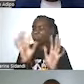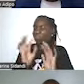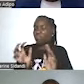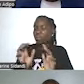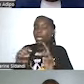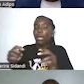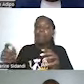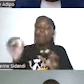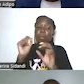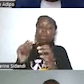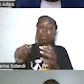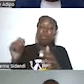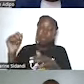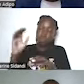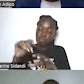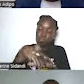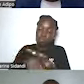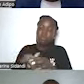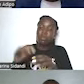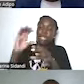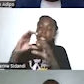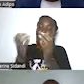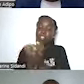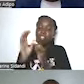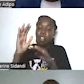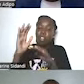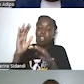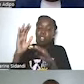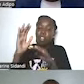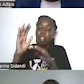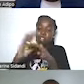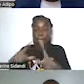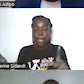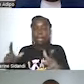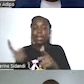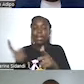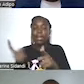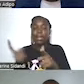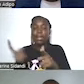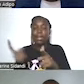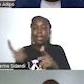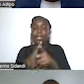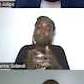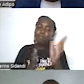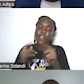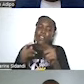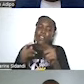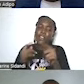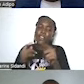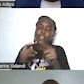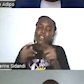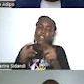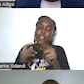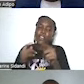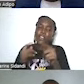classes online. Like Nelson has said, we cannot run away from data. And then we